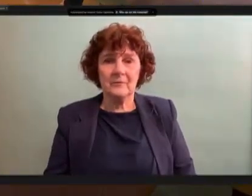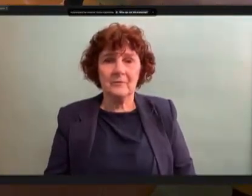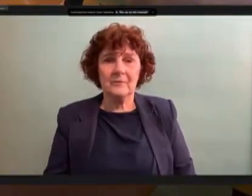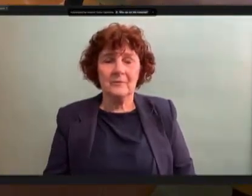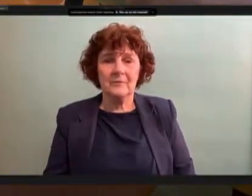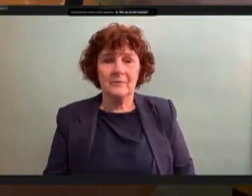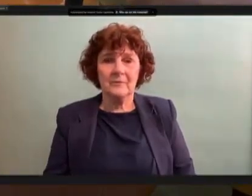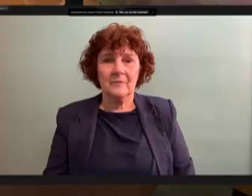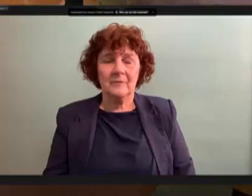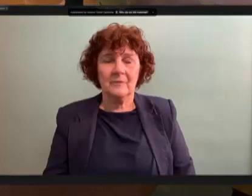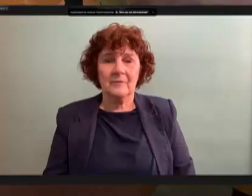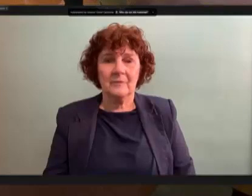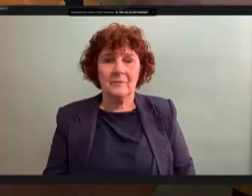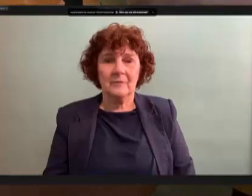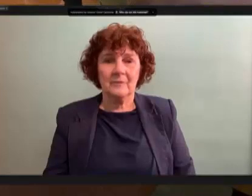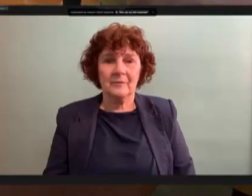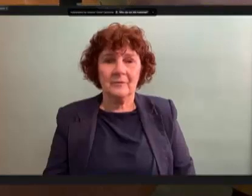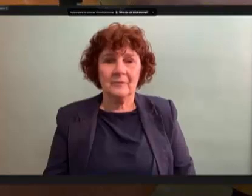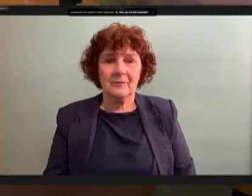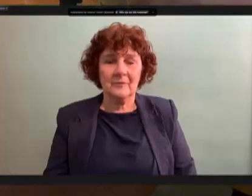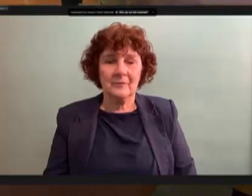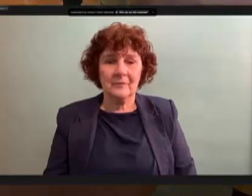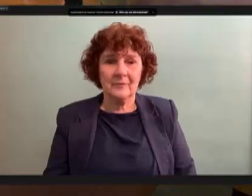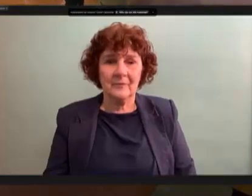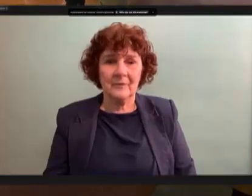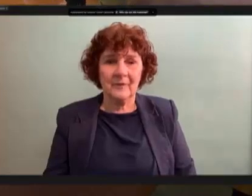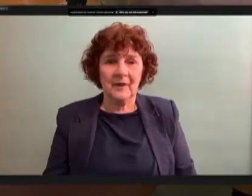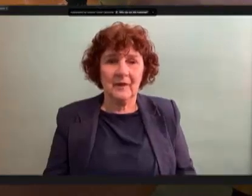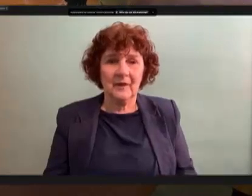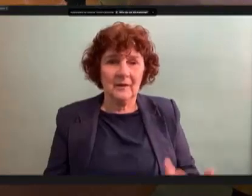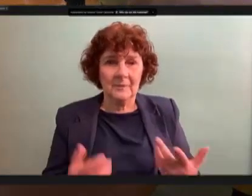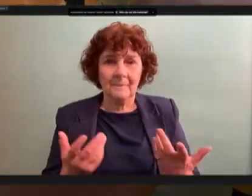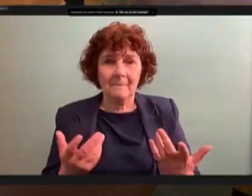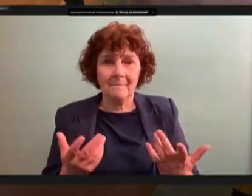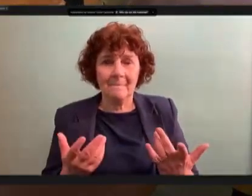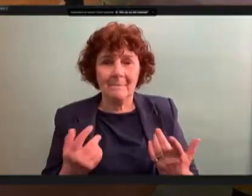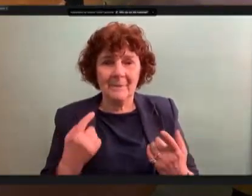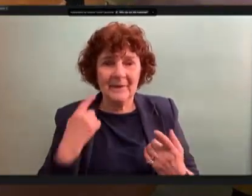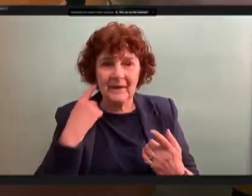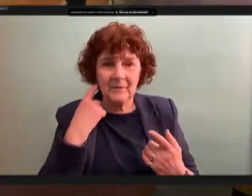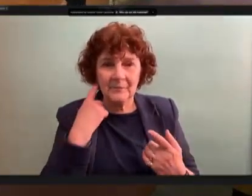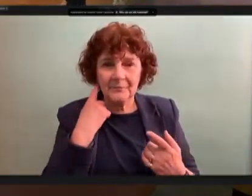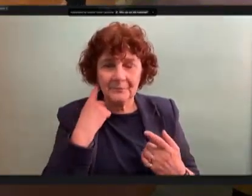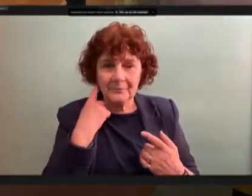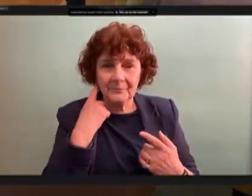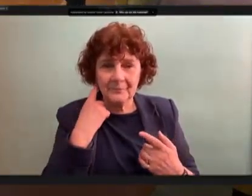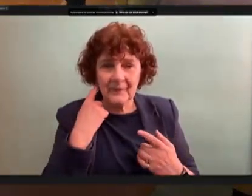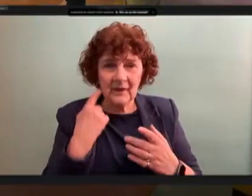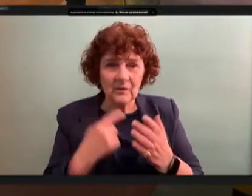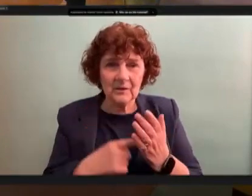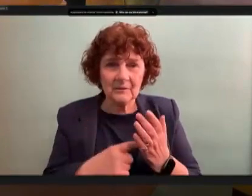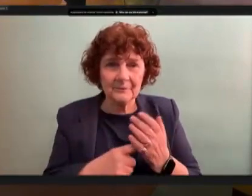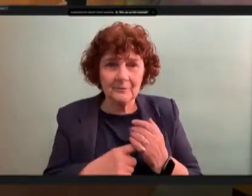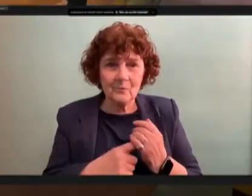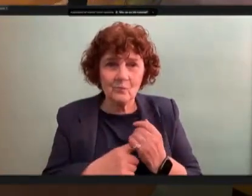You never volunteered to say. Thank you, sir. Thank you. Here, if we can just get a picture, you holding that in the middle.